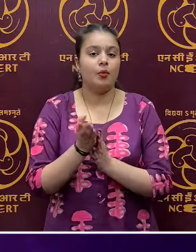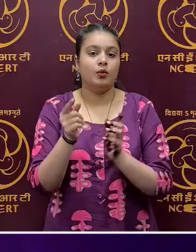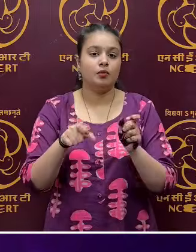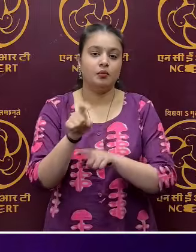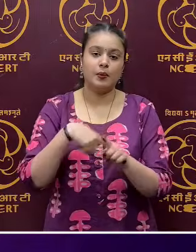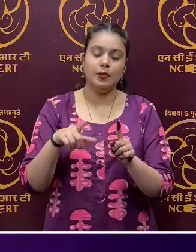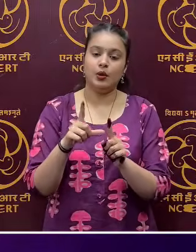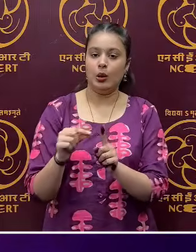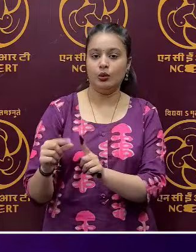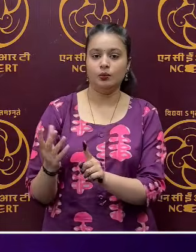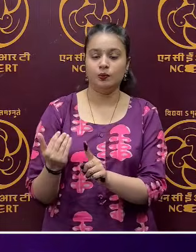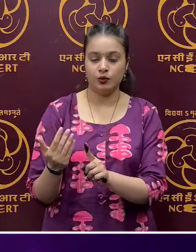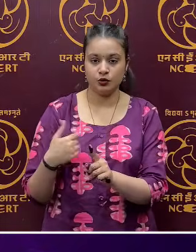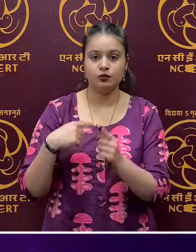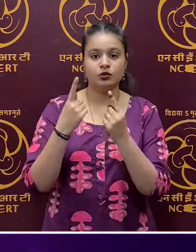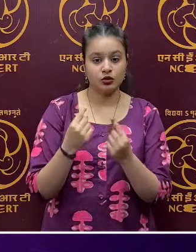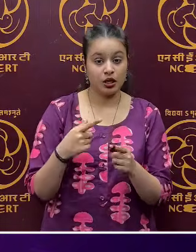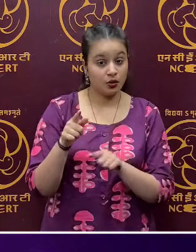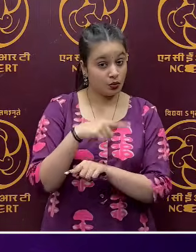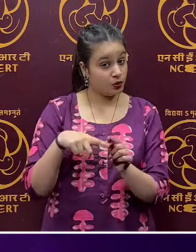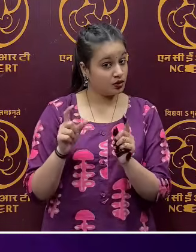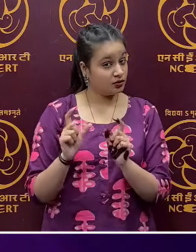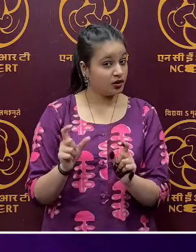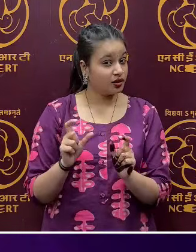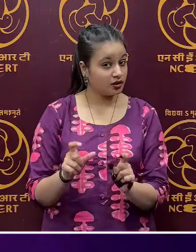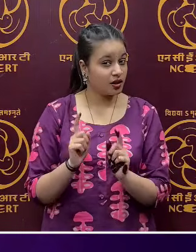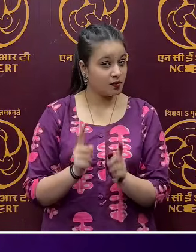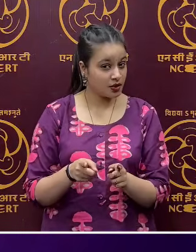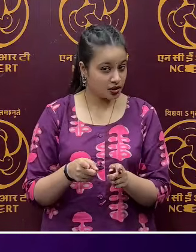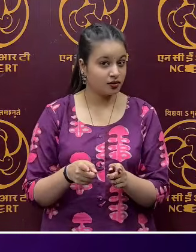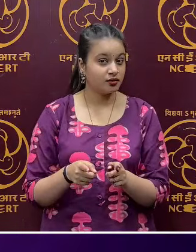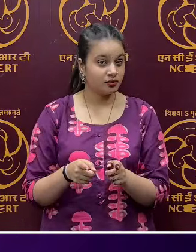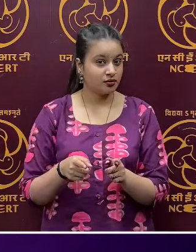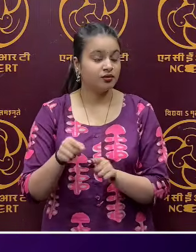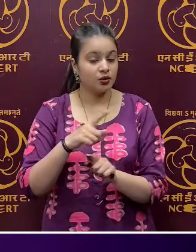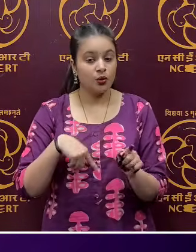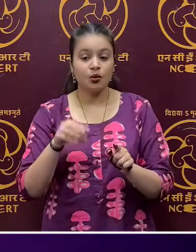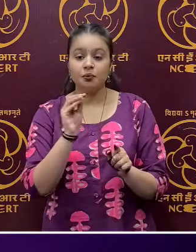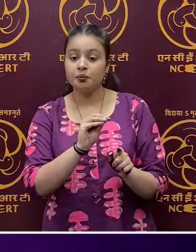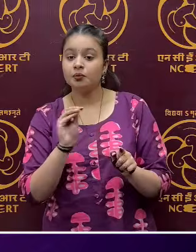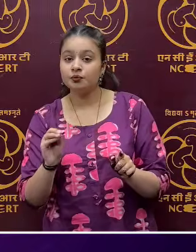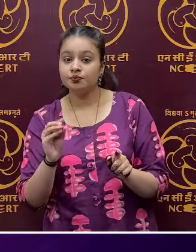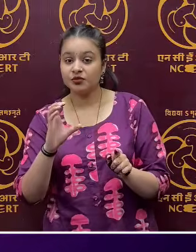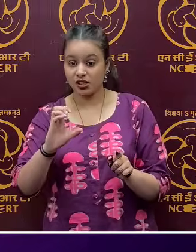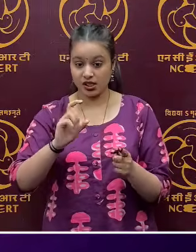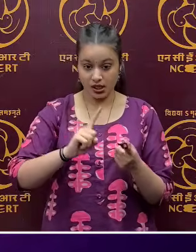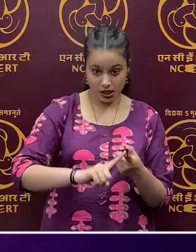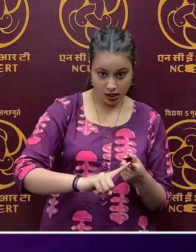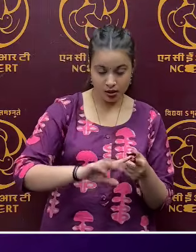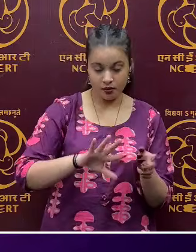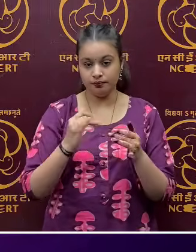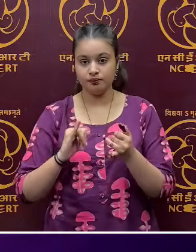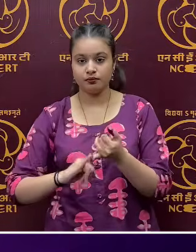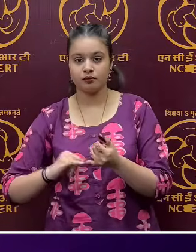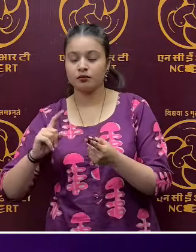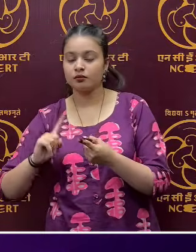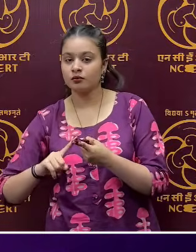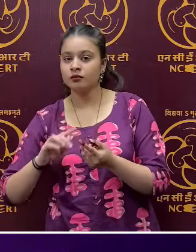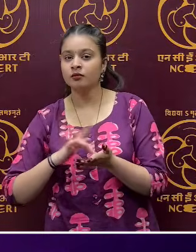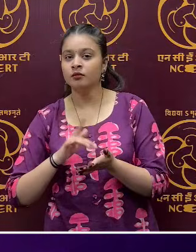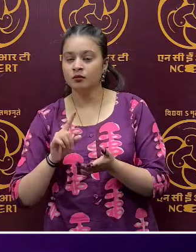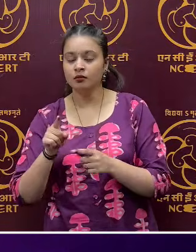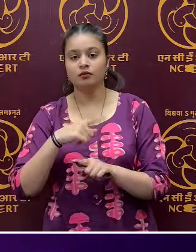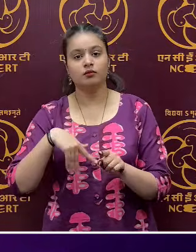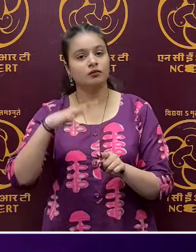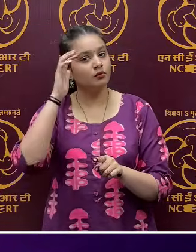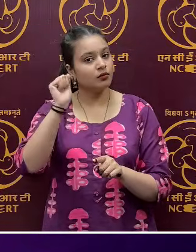to be very careful about, where you have CE and SE. Yeah, and